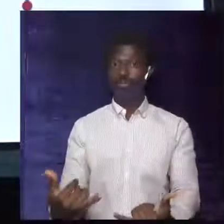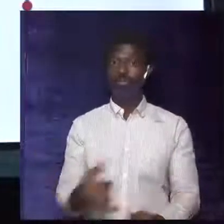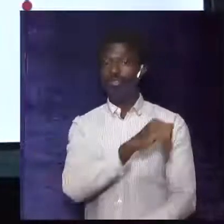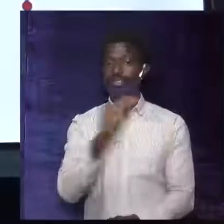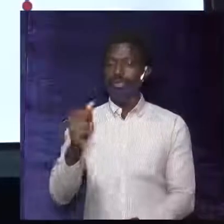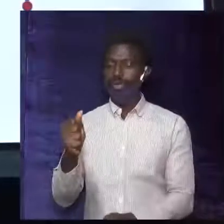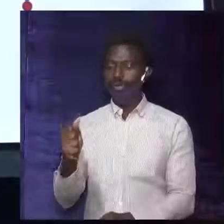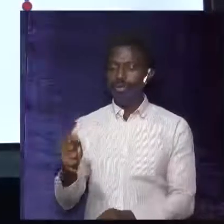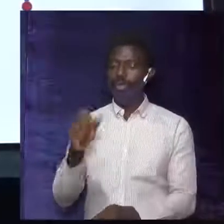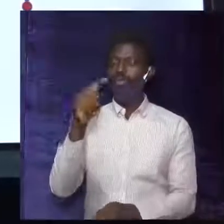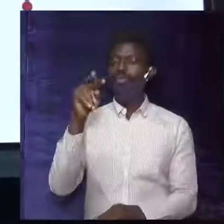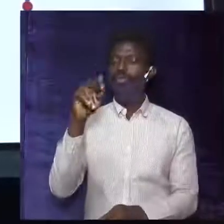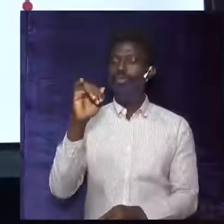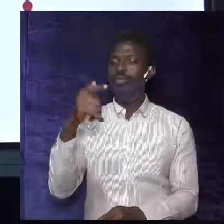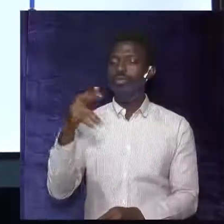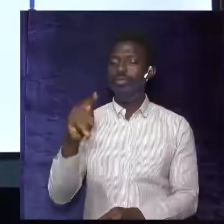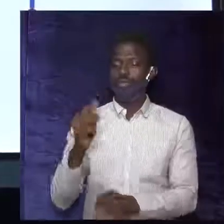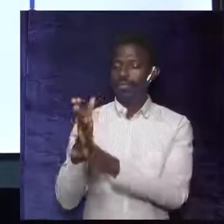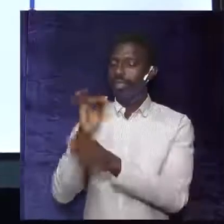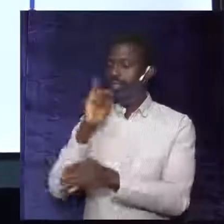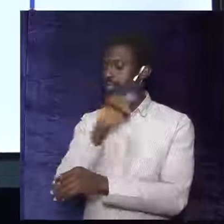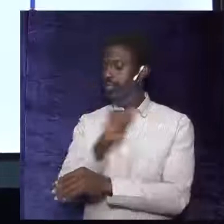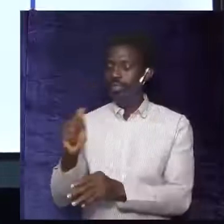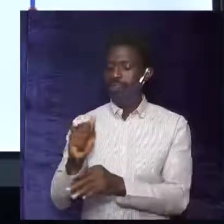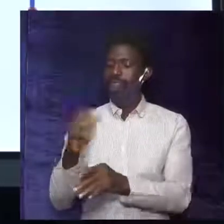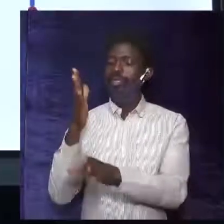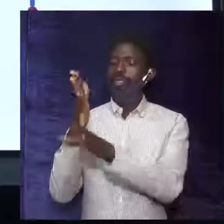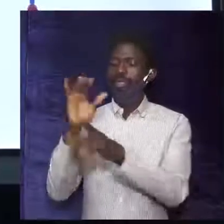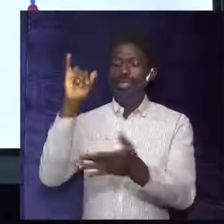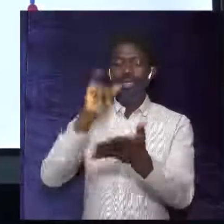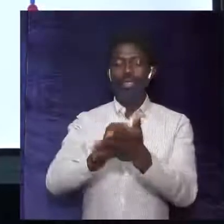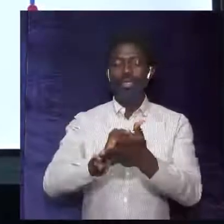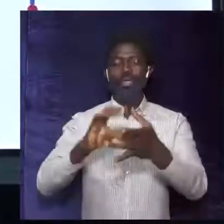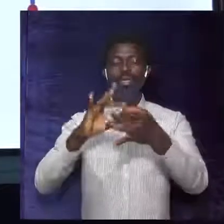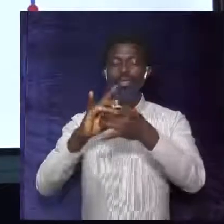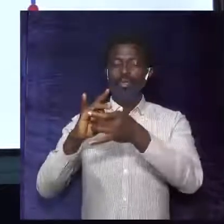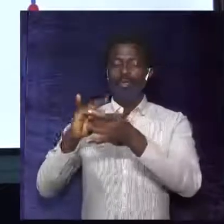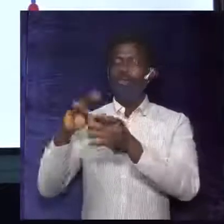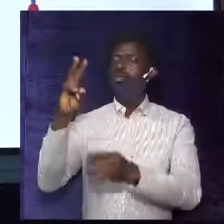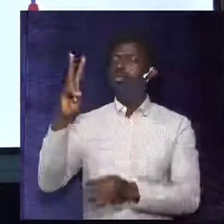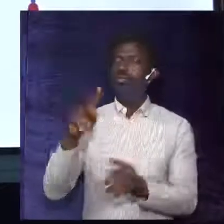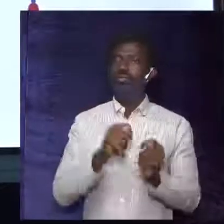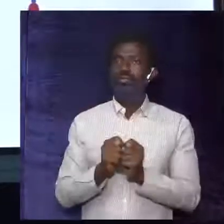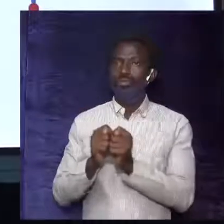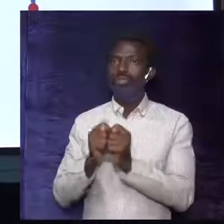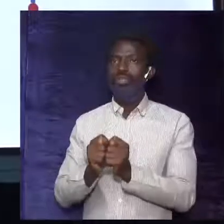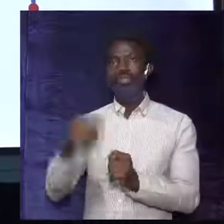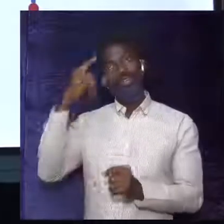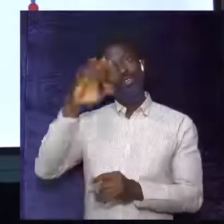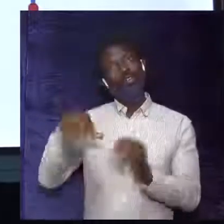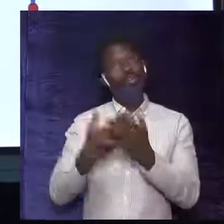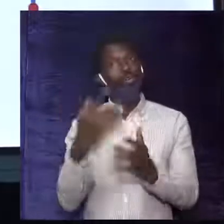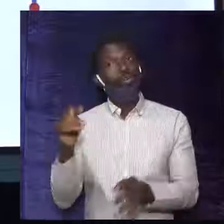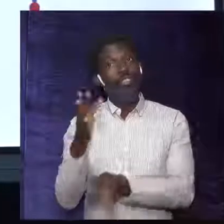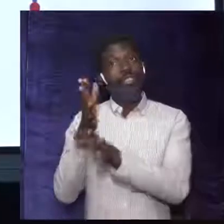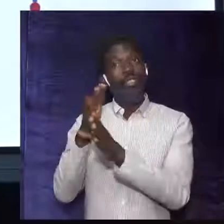Now, a straight line is a type of line. it connects 2 points together, but of